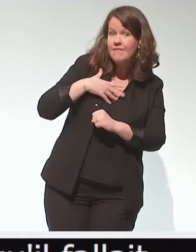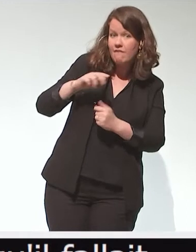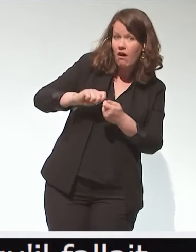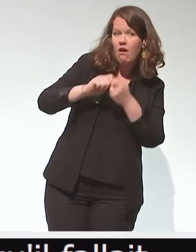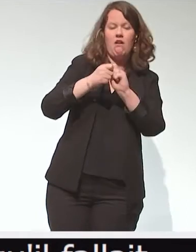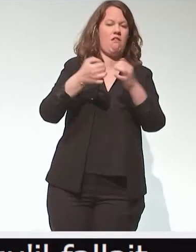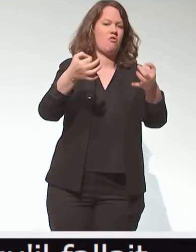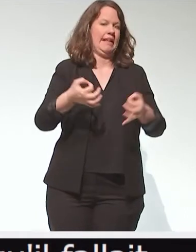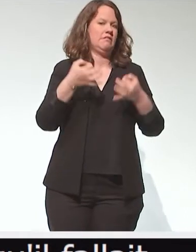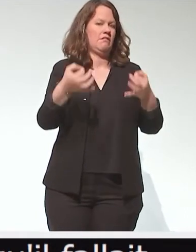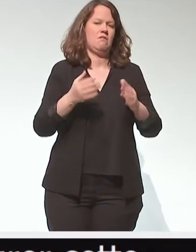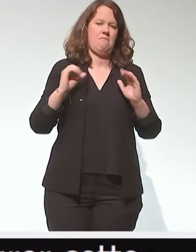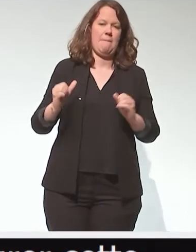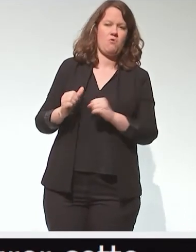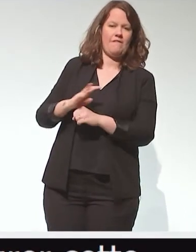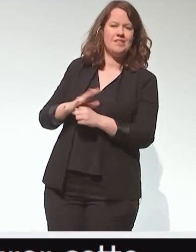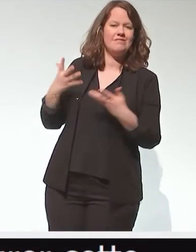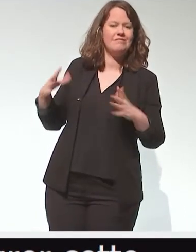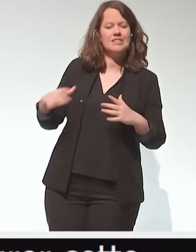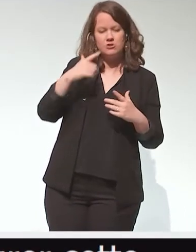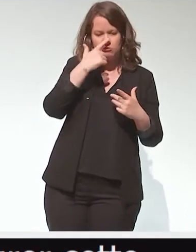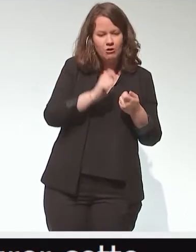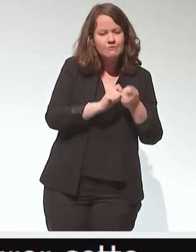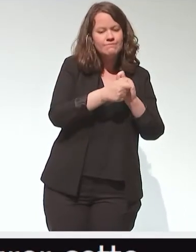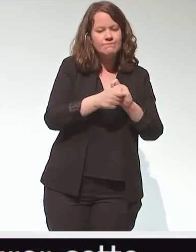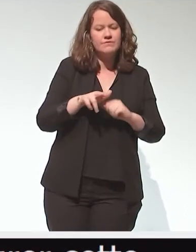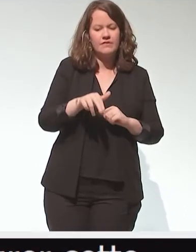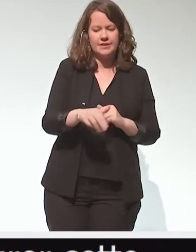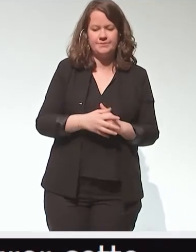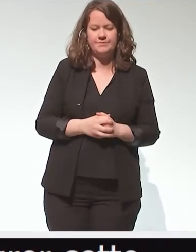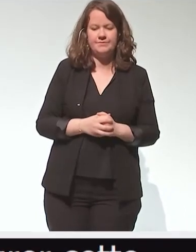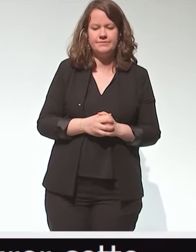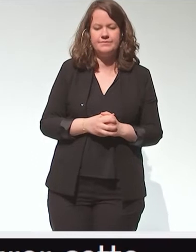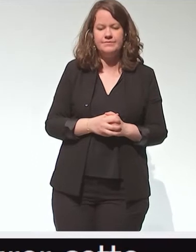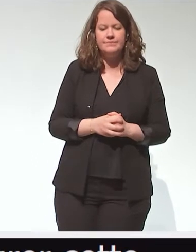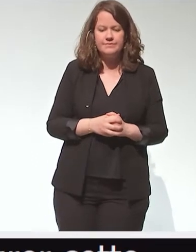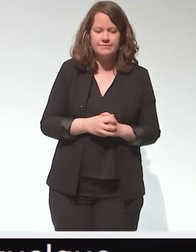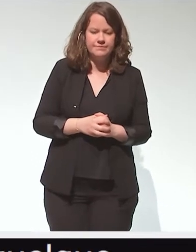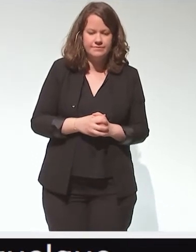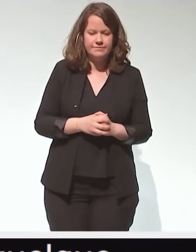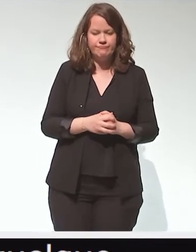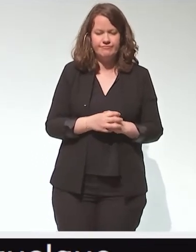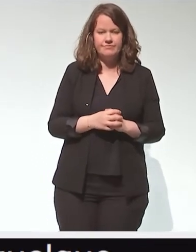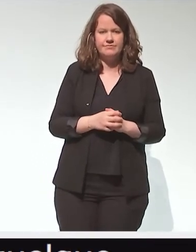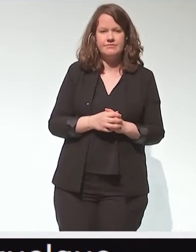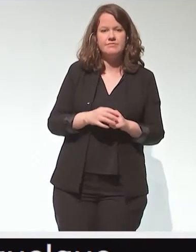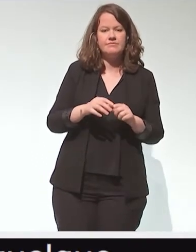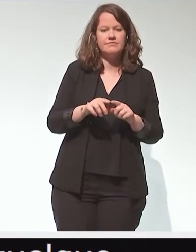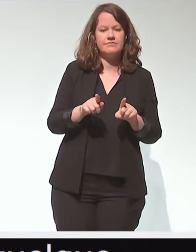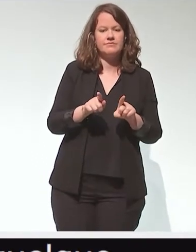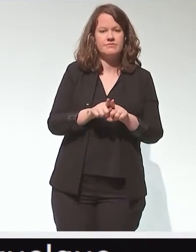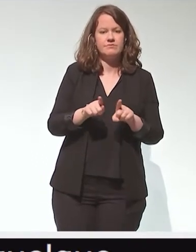will be enshrined in our social code. This is a key takeaway from the COVID-19